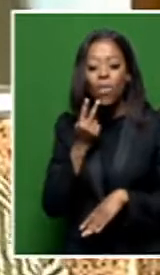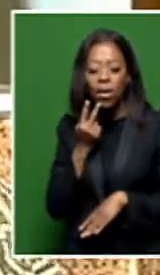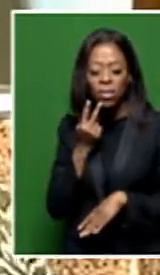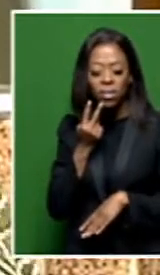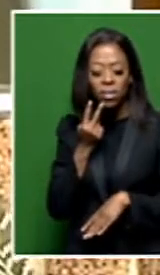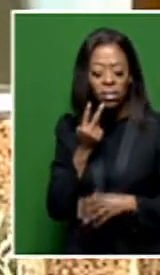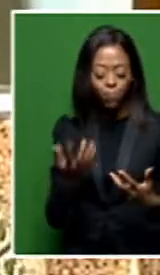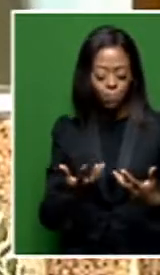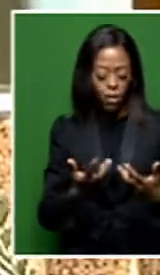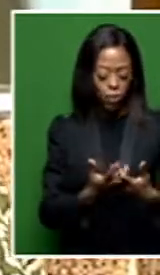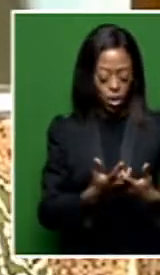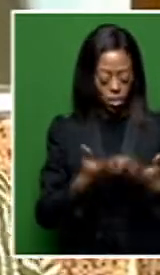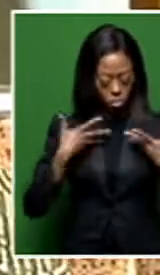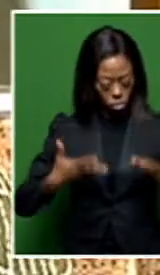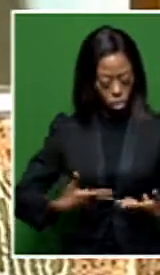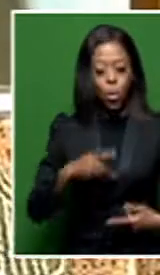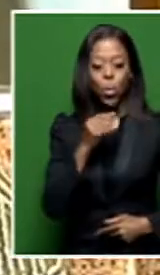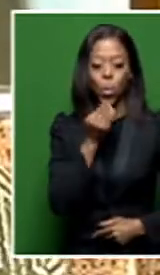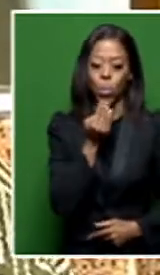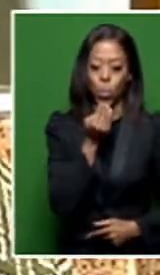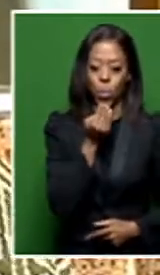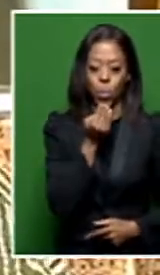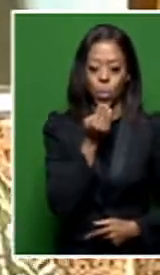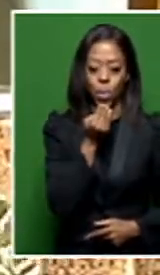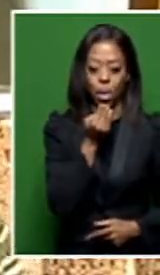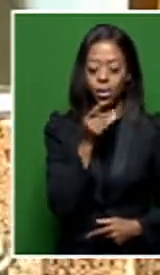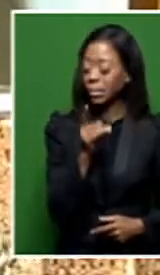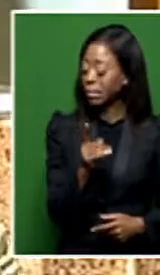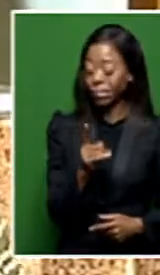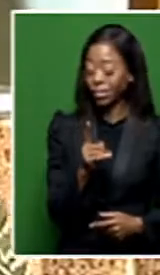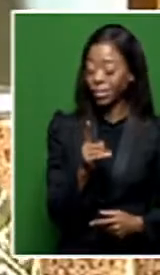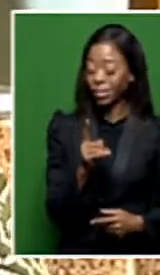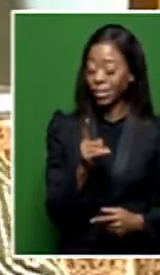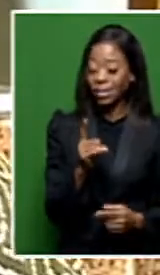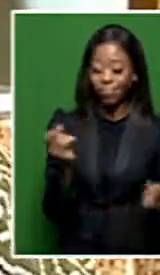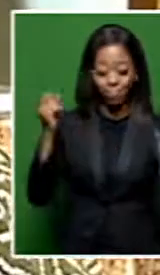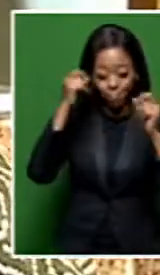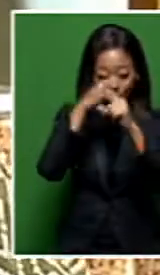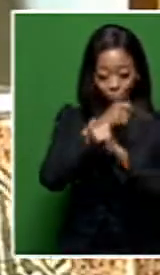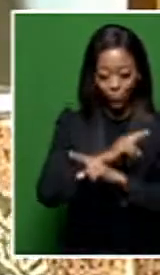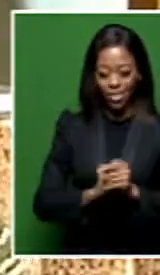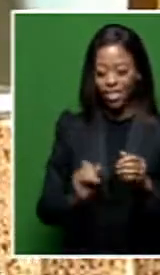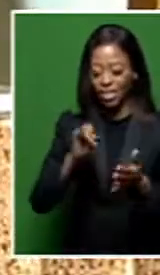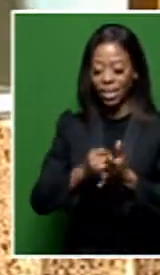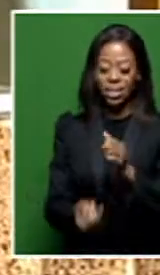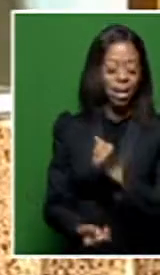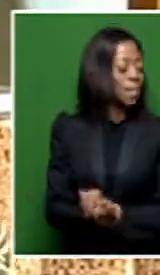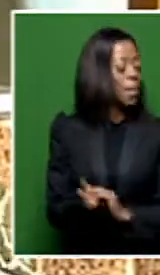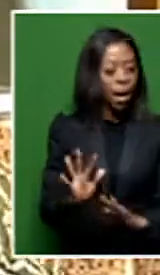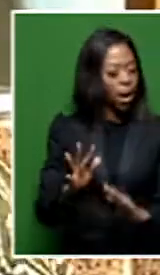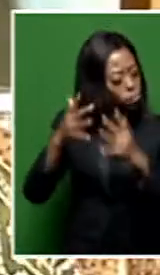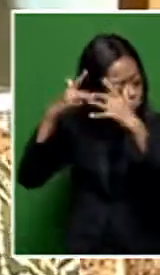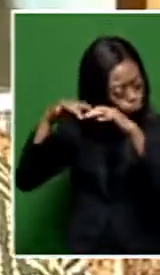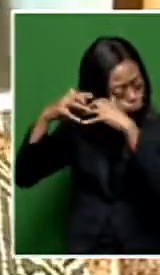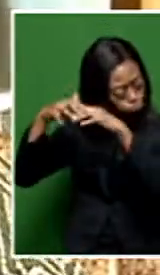who I am and talked to us as South Africans was quite a feat for me. It didn't just come naturally. I had to literally think about it. So